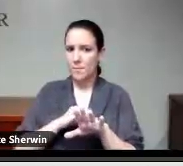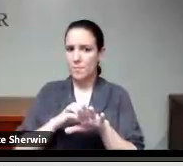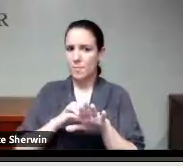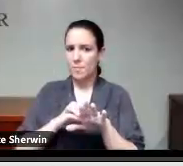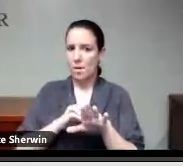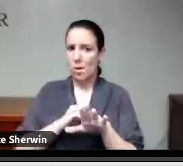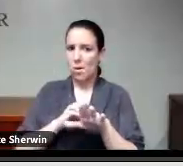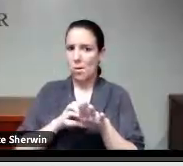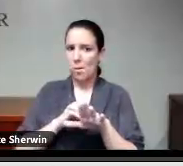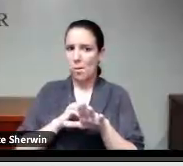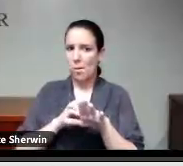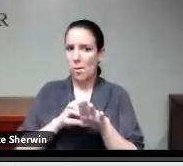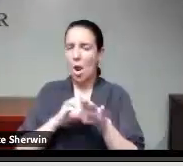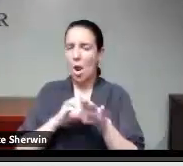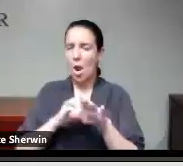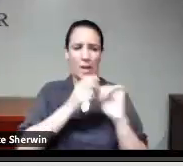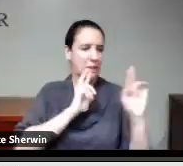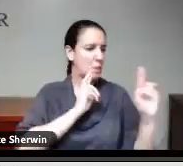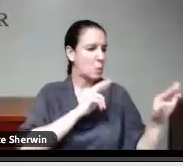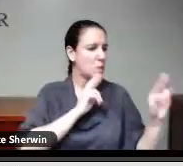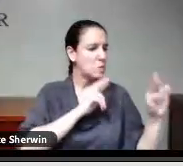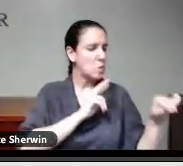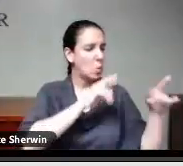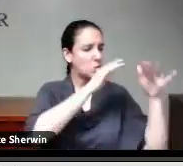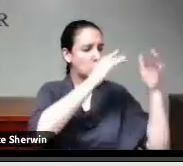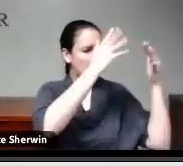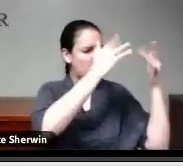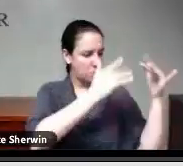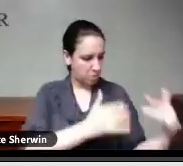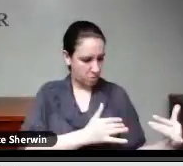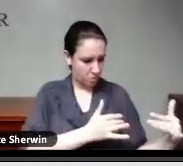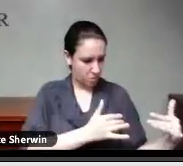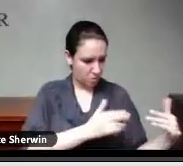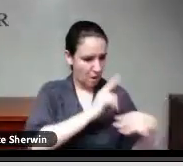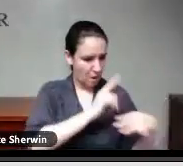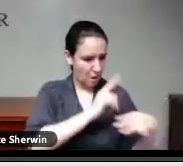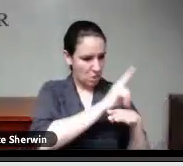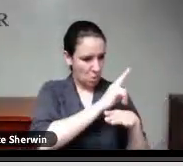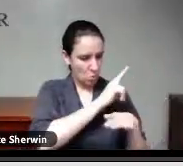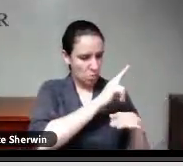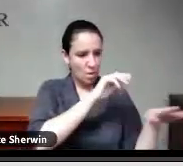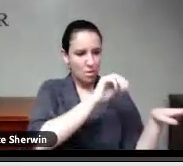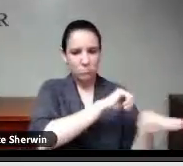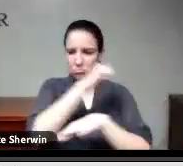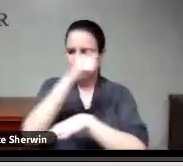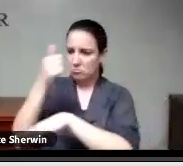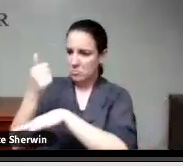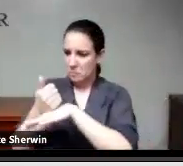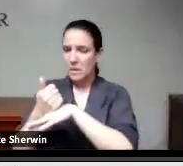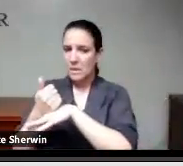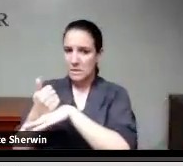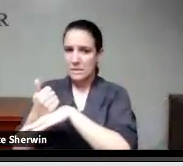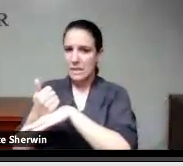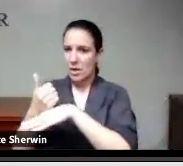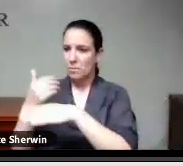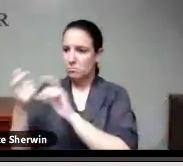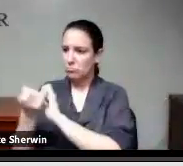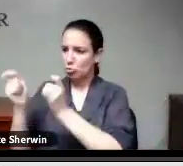results of an assessment like this, an internal climate assessment, and use it to create transformative